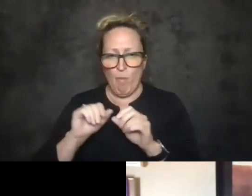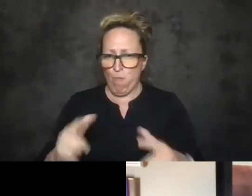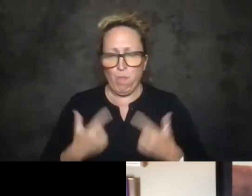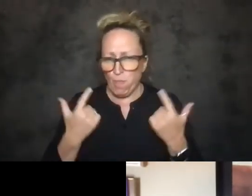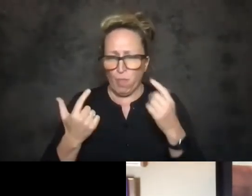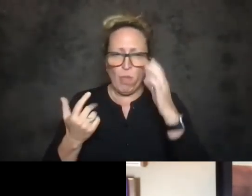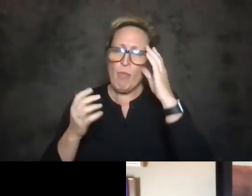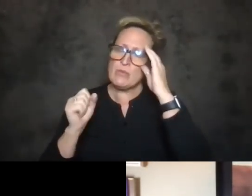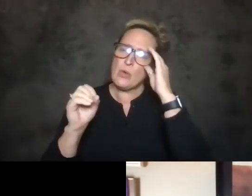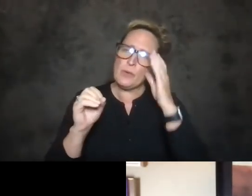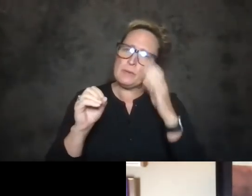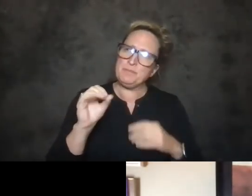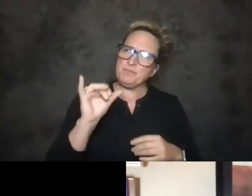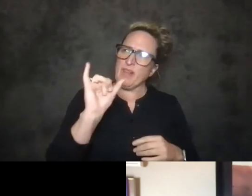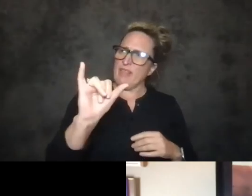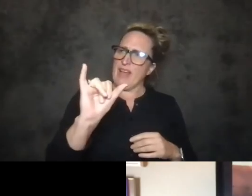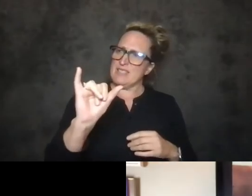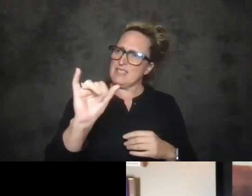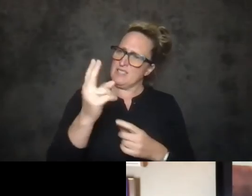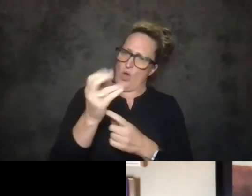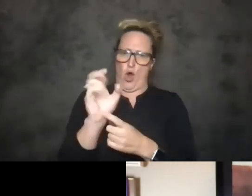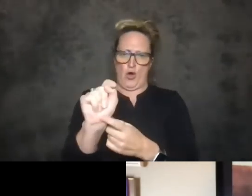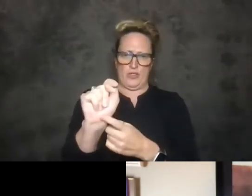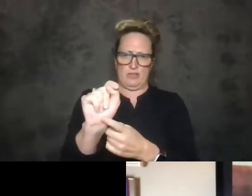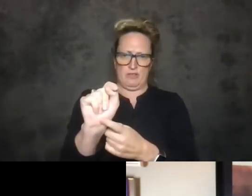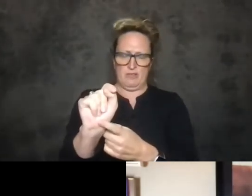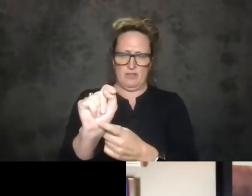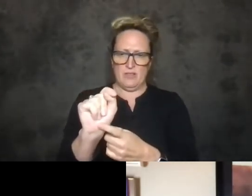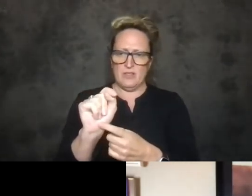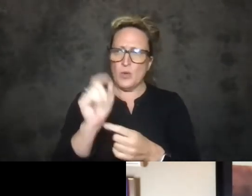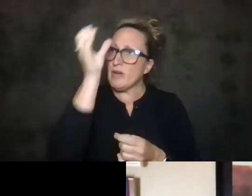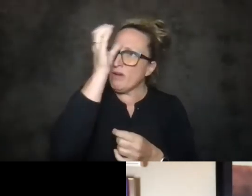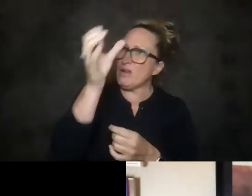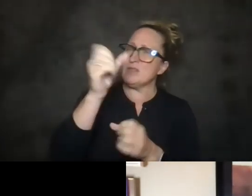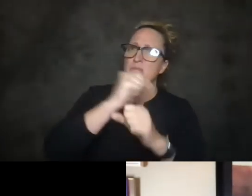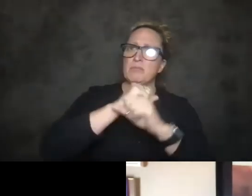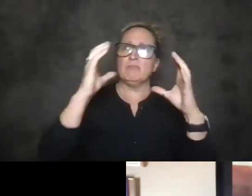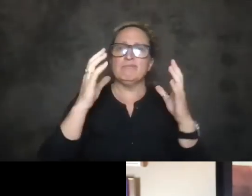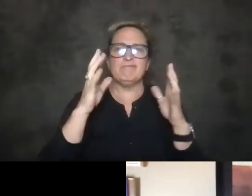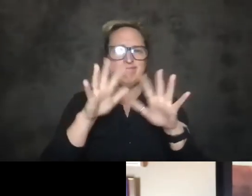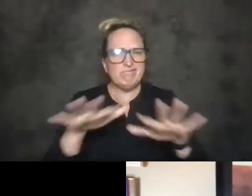And so that's kind of the heart of it, or the concept and so on.